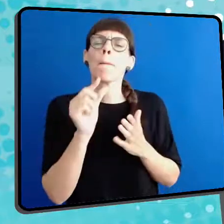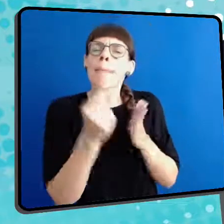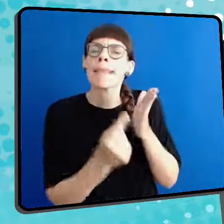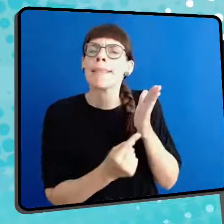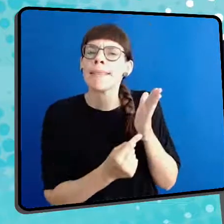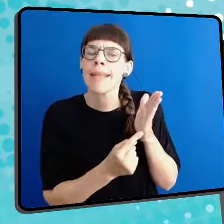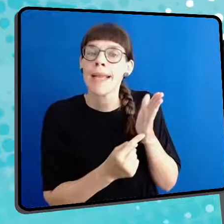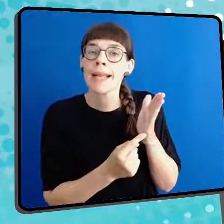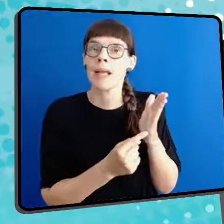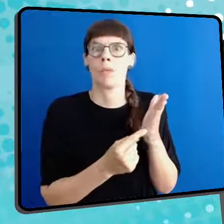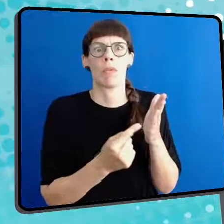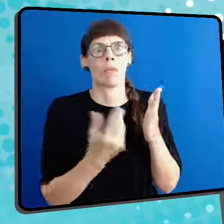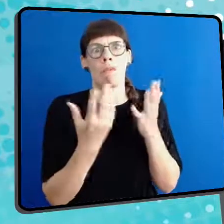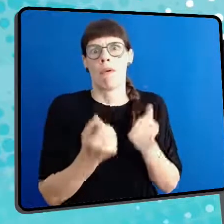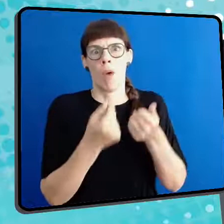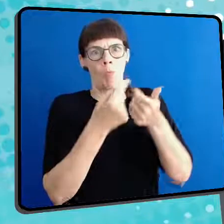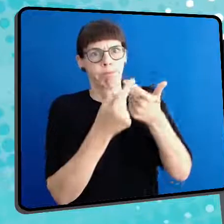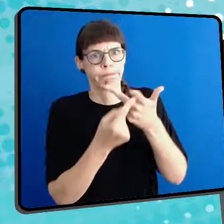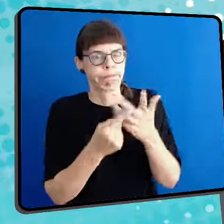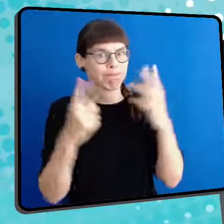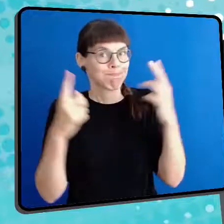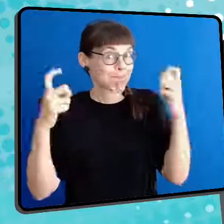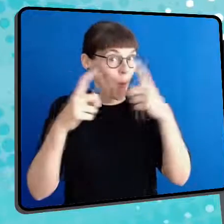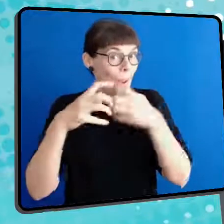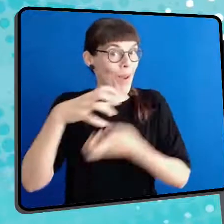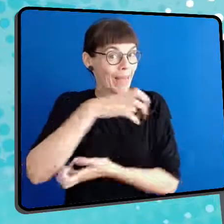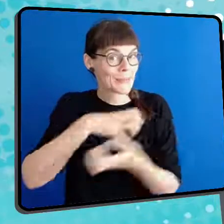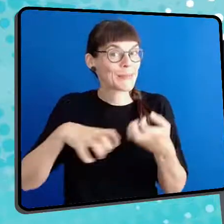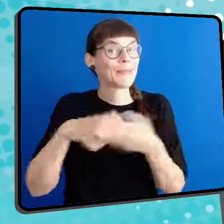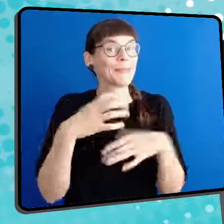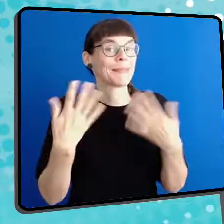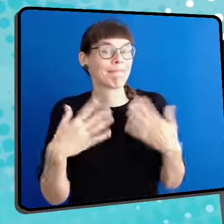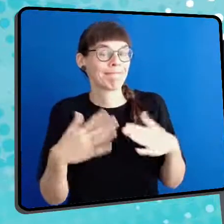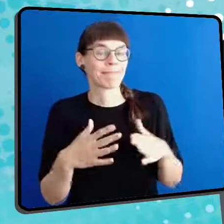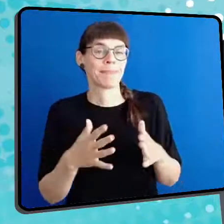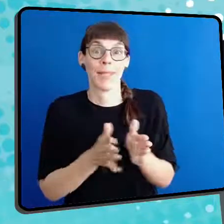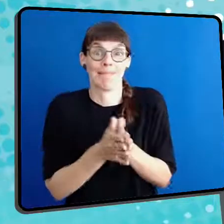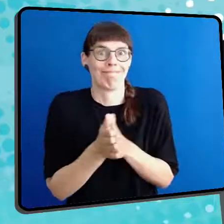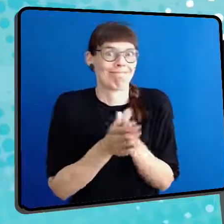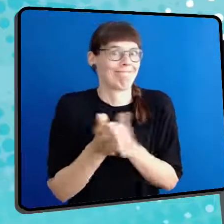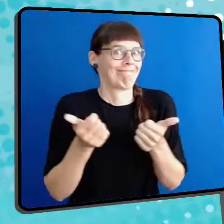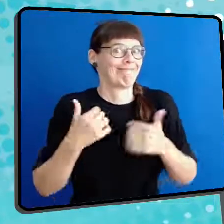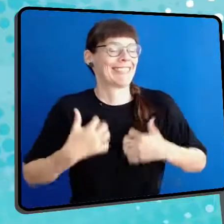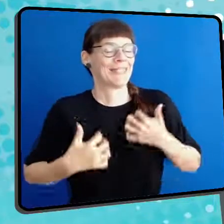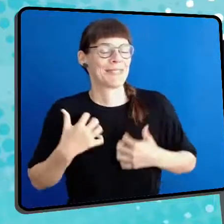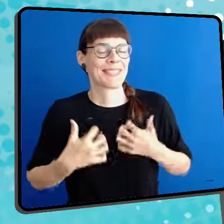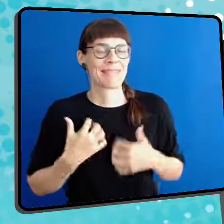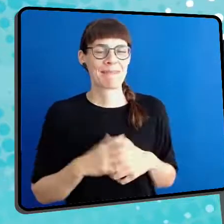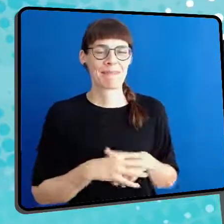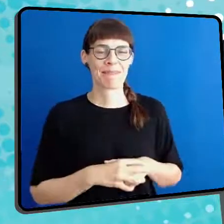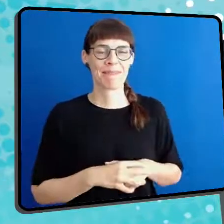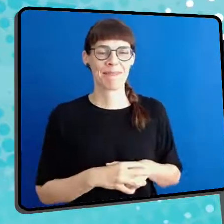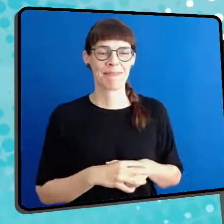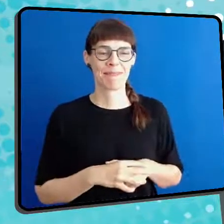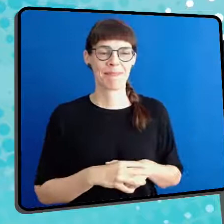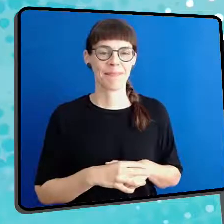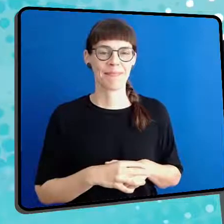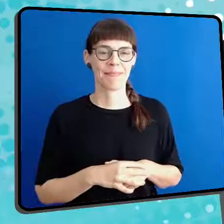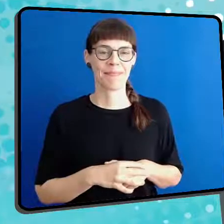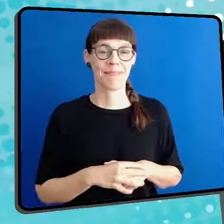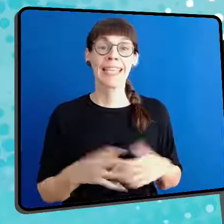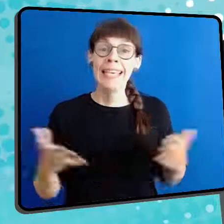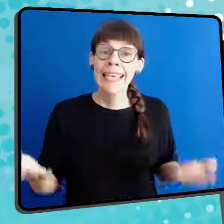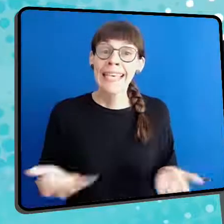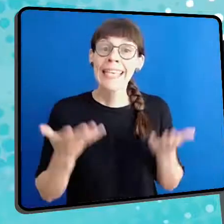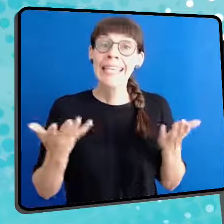much around it, which is, it's just, I mean, that makes it interesting as well. It's not easy. That's definitely